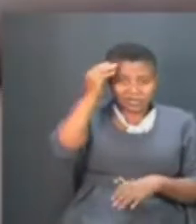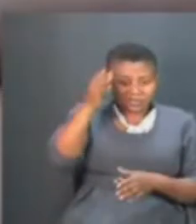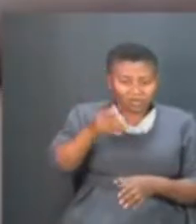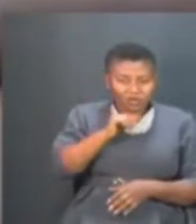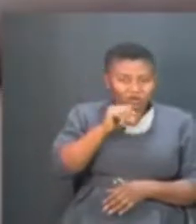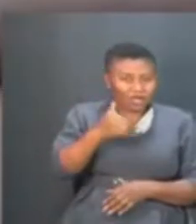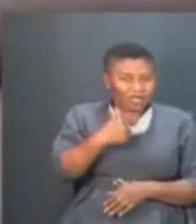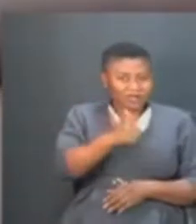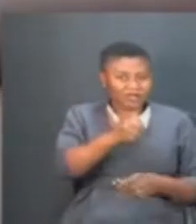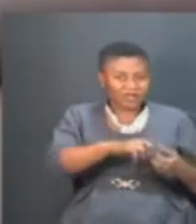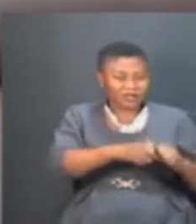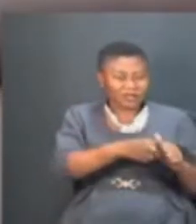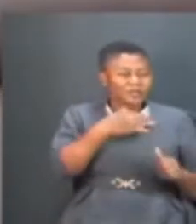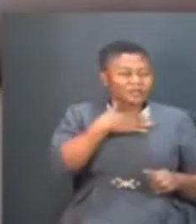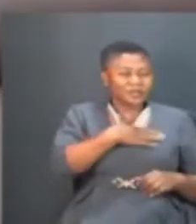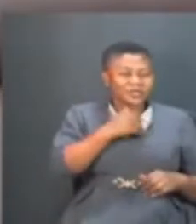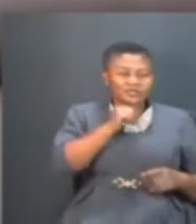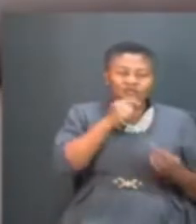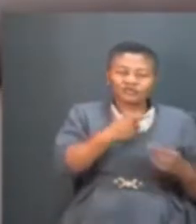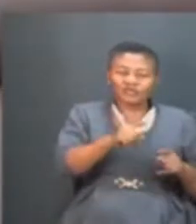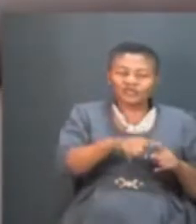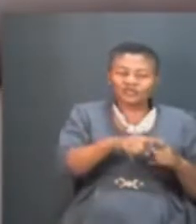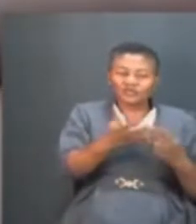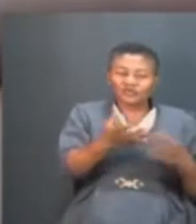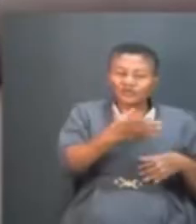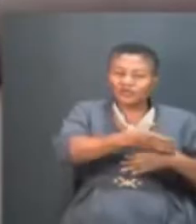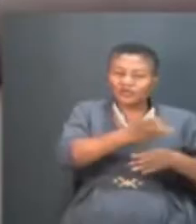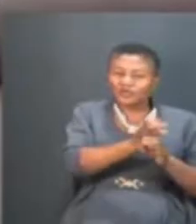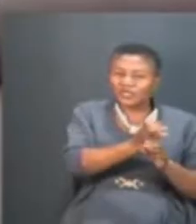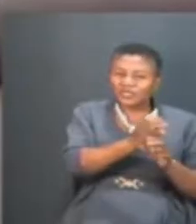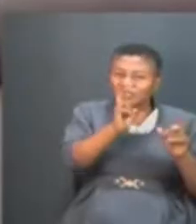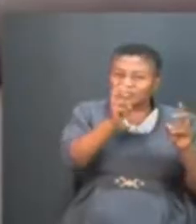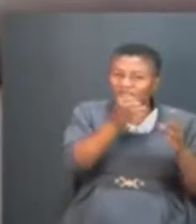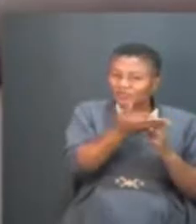turn me against the road minister. Tell us where the minister is.